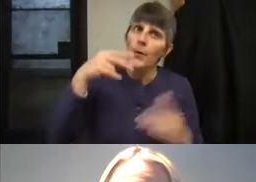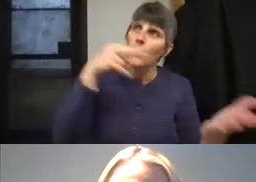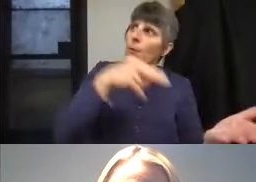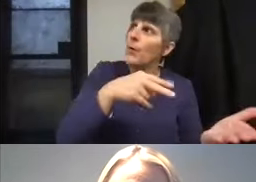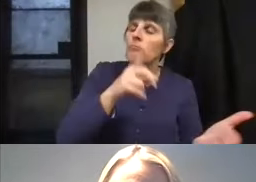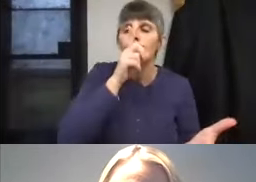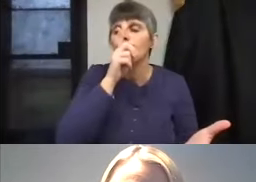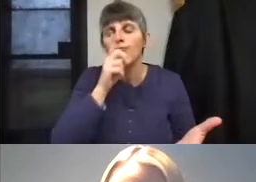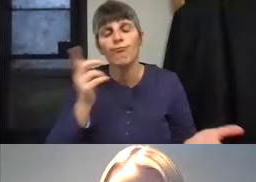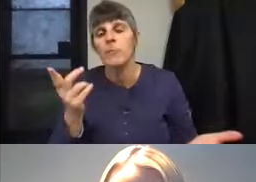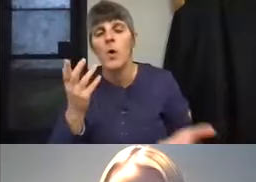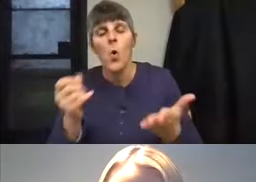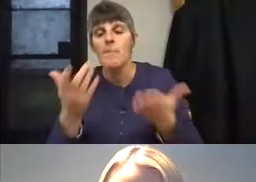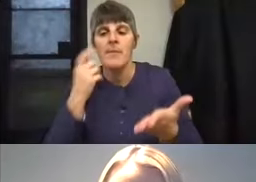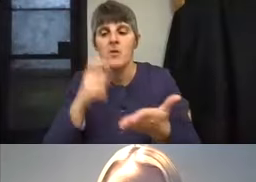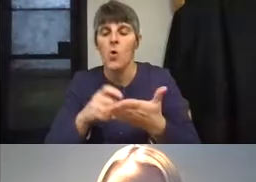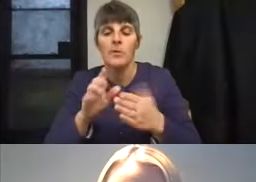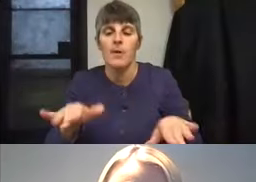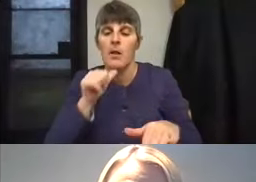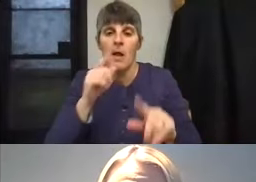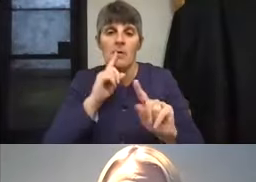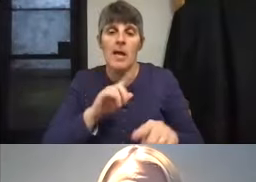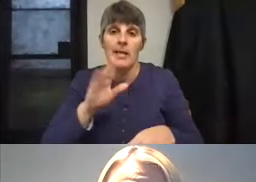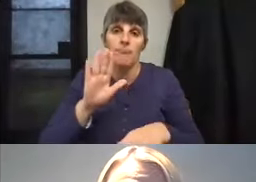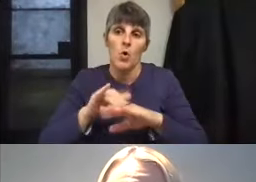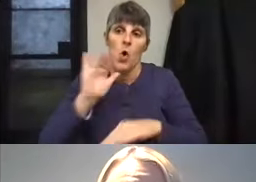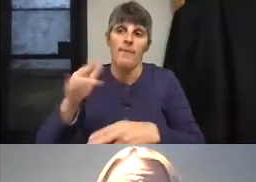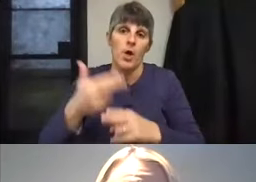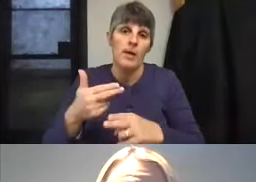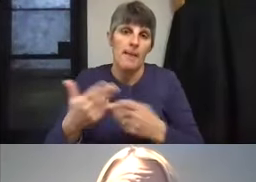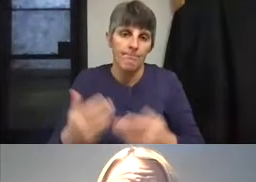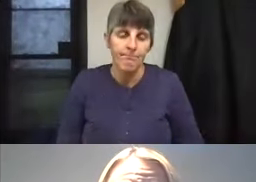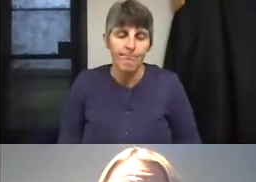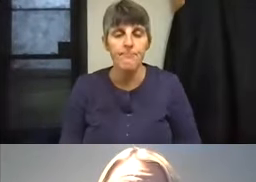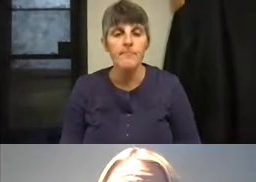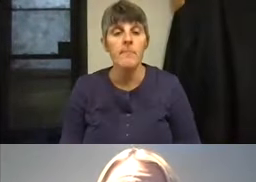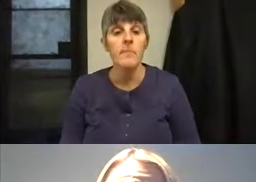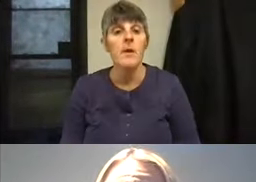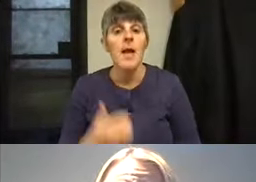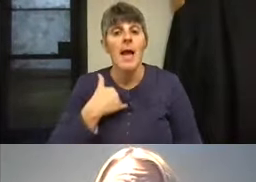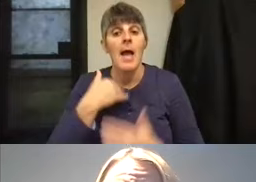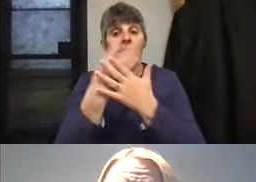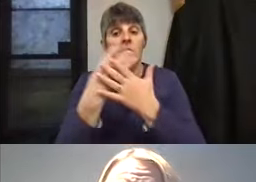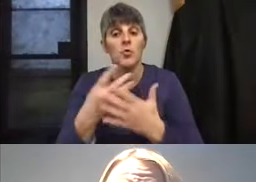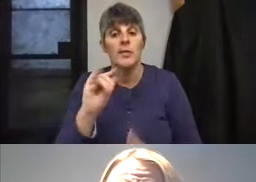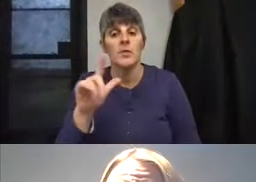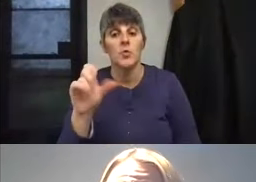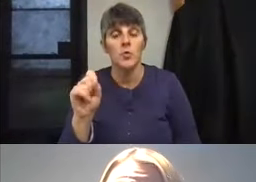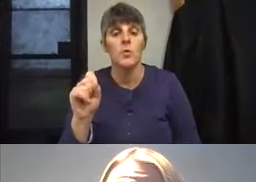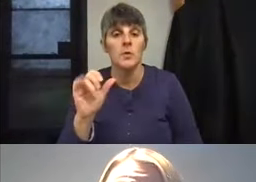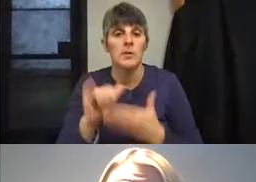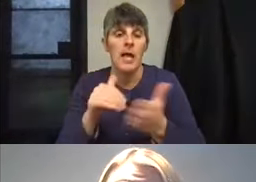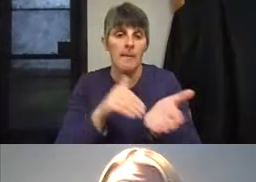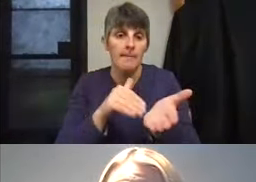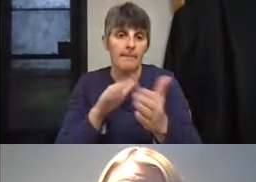that their child wasn't responding to their name. There are screening tools that